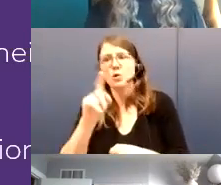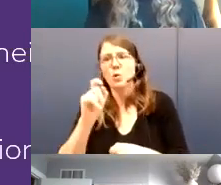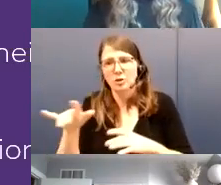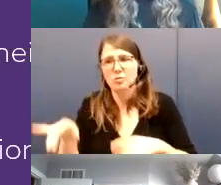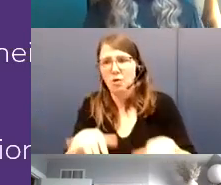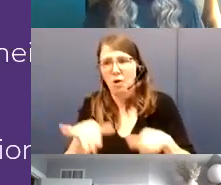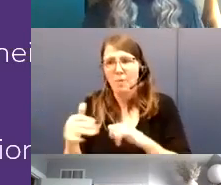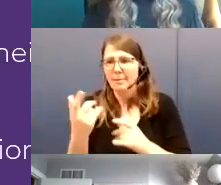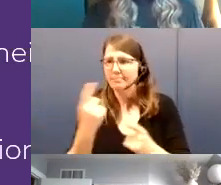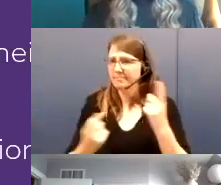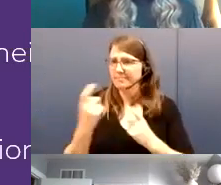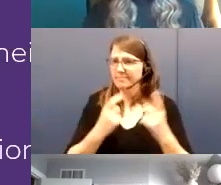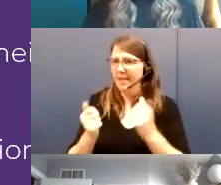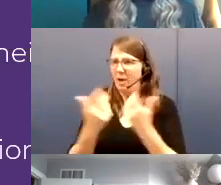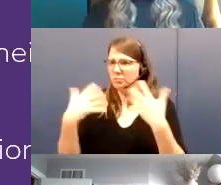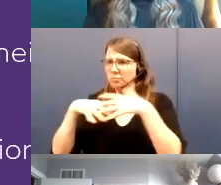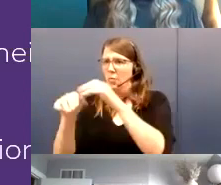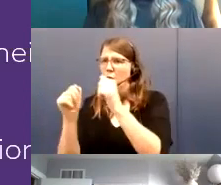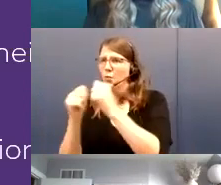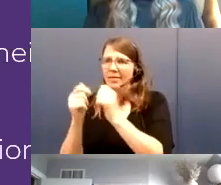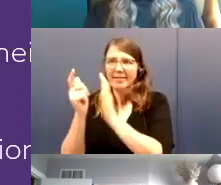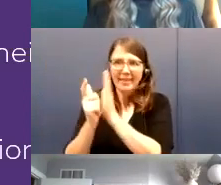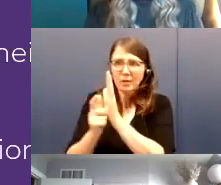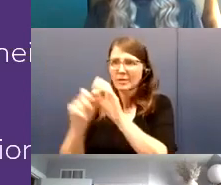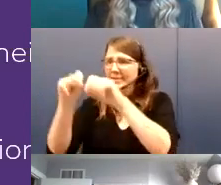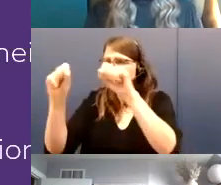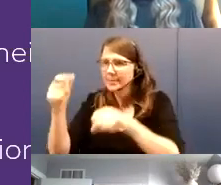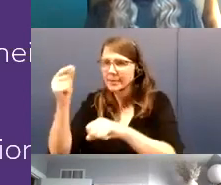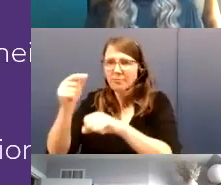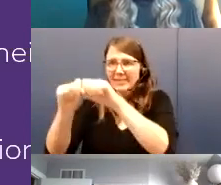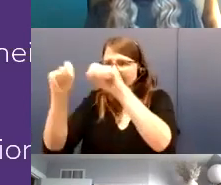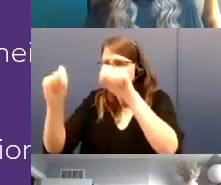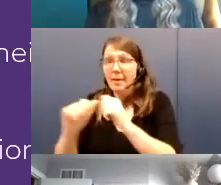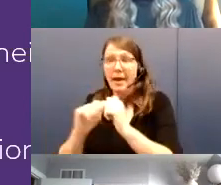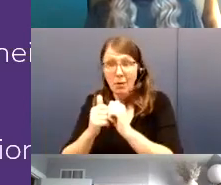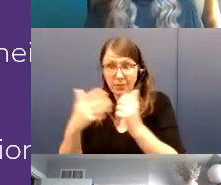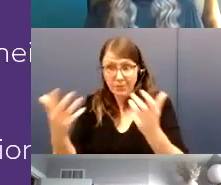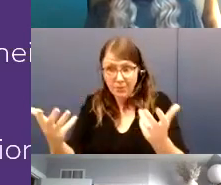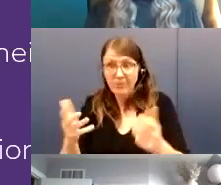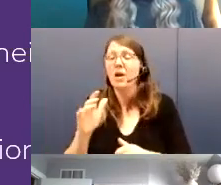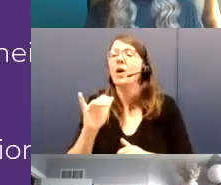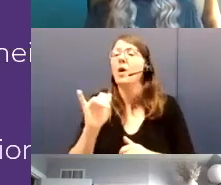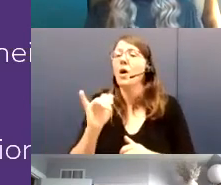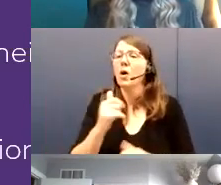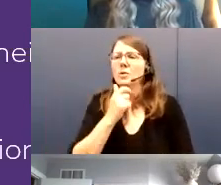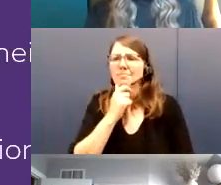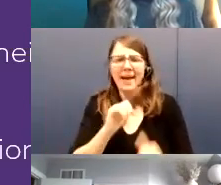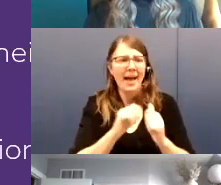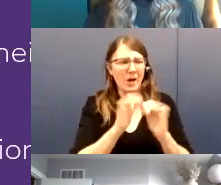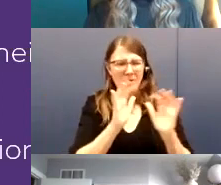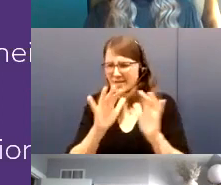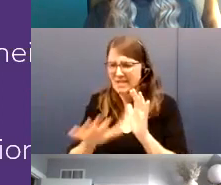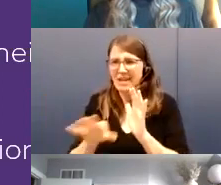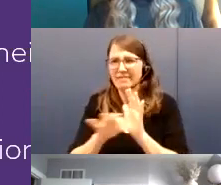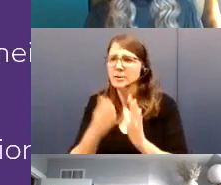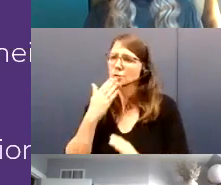in that answer. And a very important question to be answered today is, how do you find that qualified elder mediator that's going